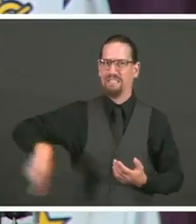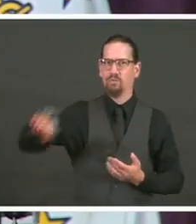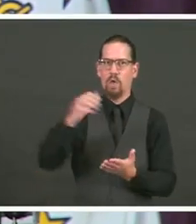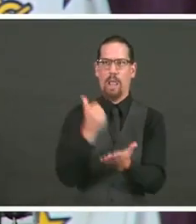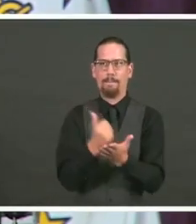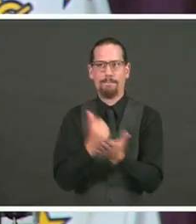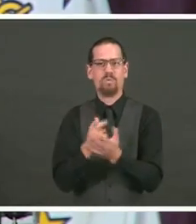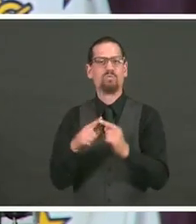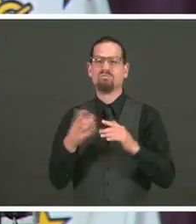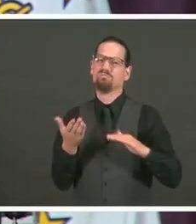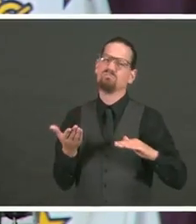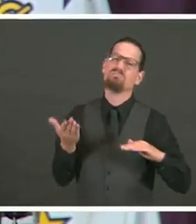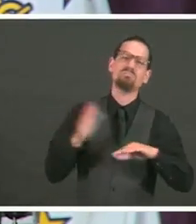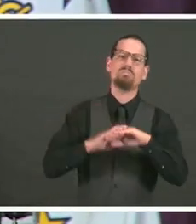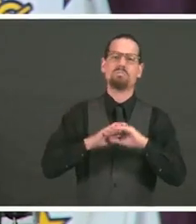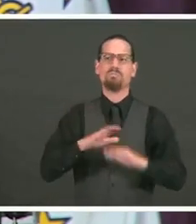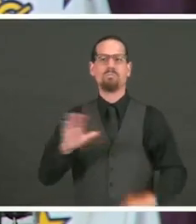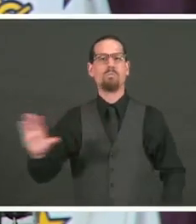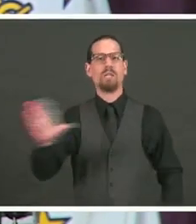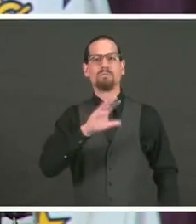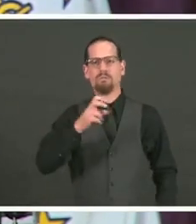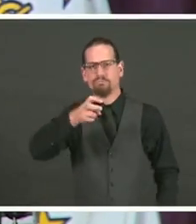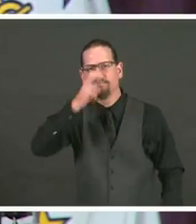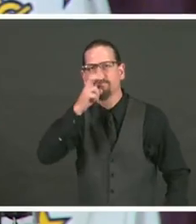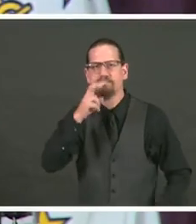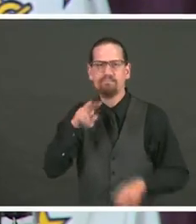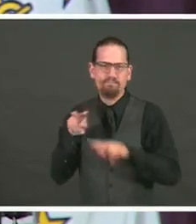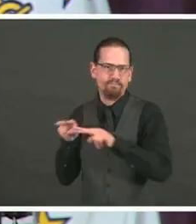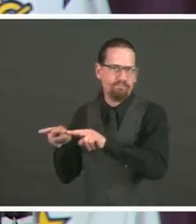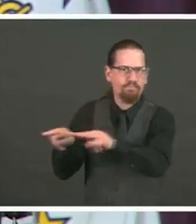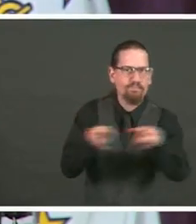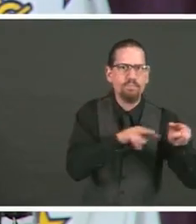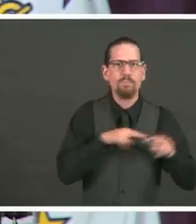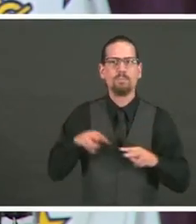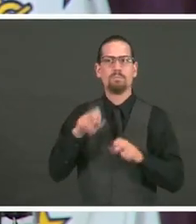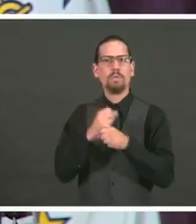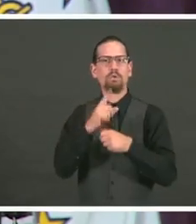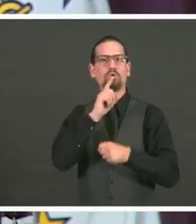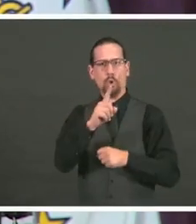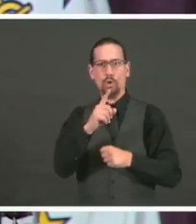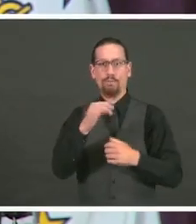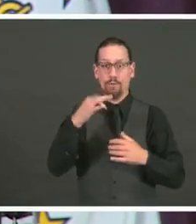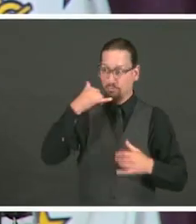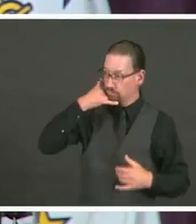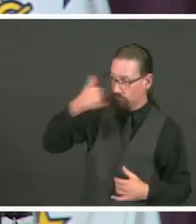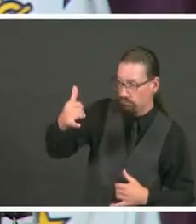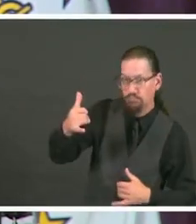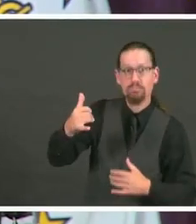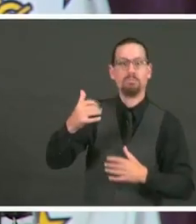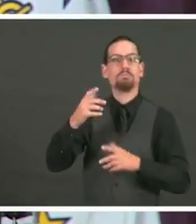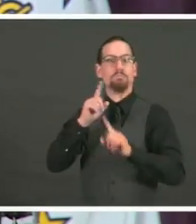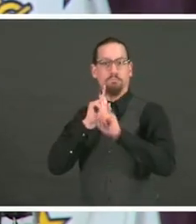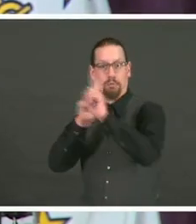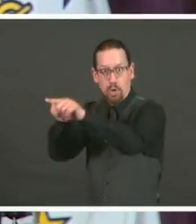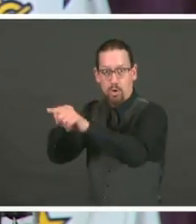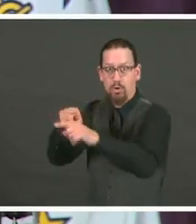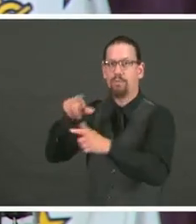increase, to have physical presence, and we're going to try to help them to do that. Mayors and